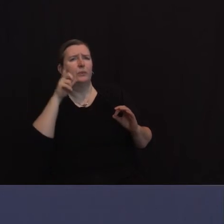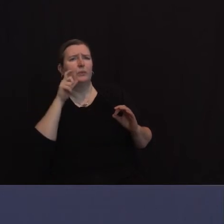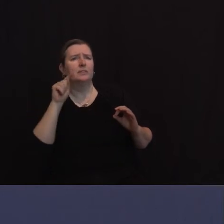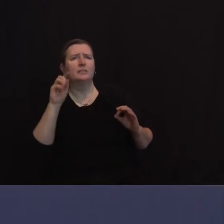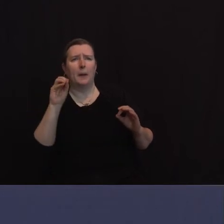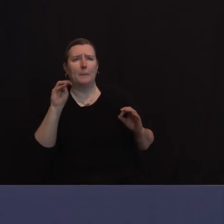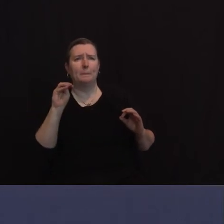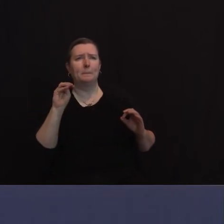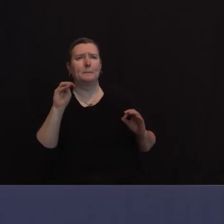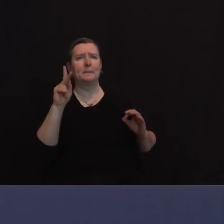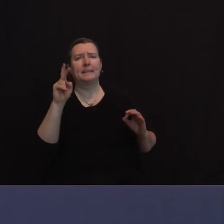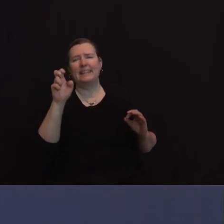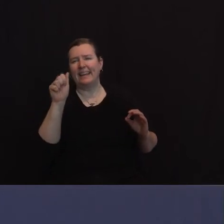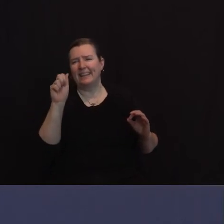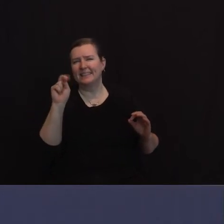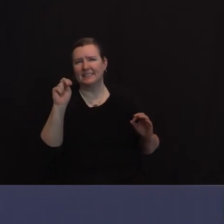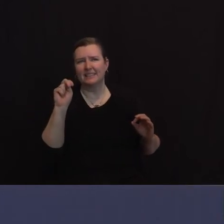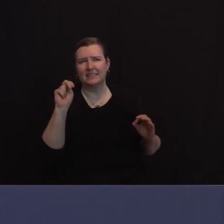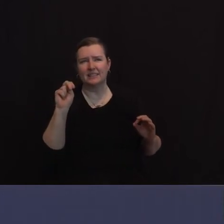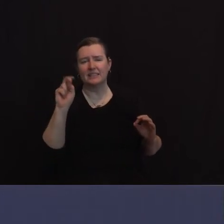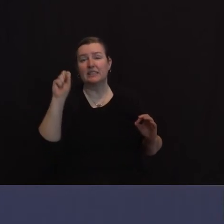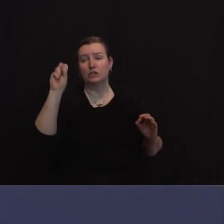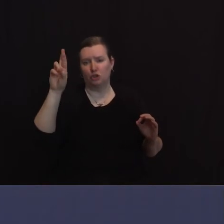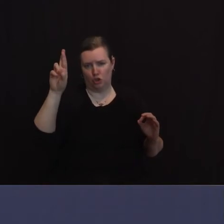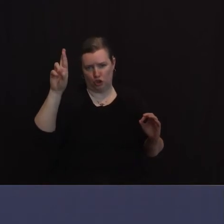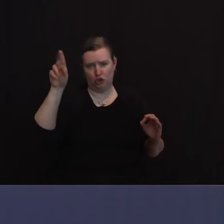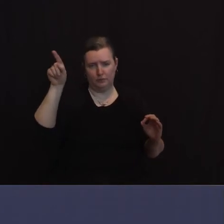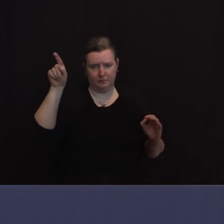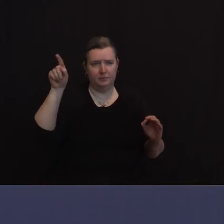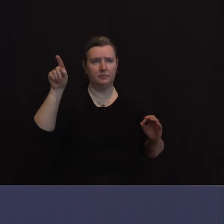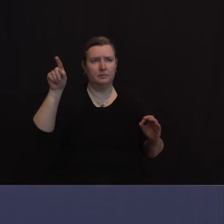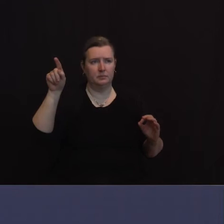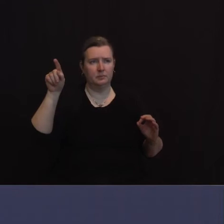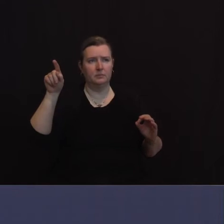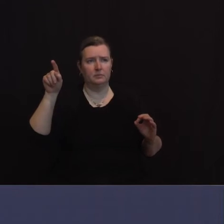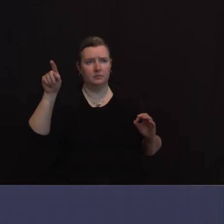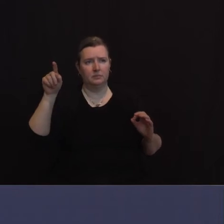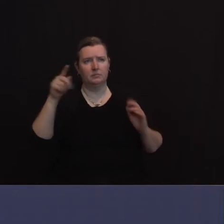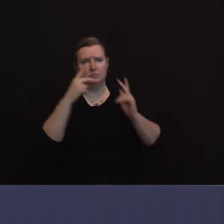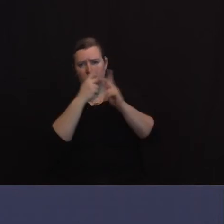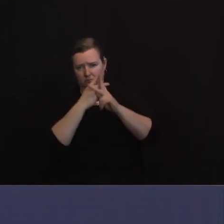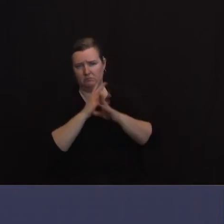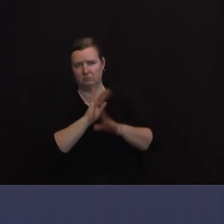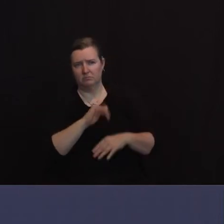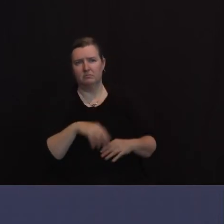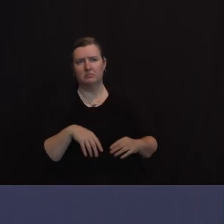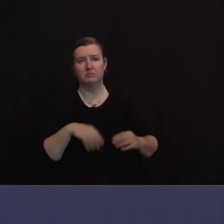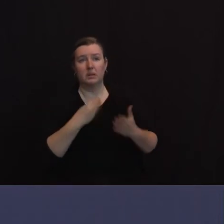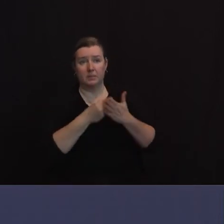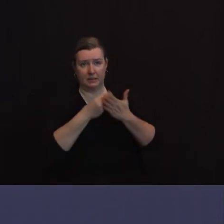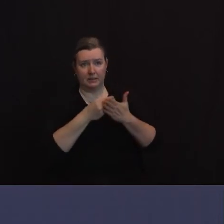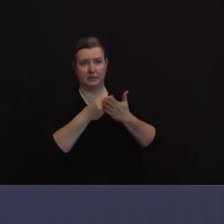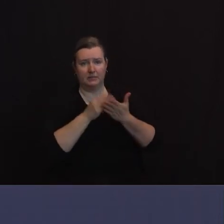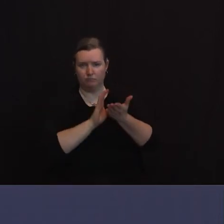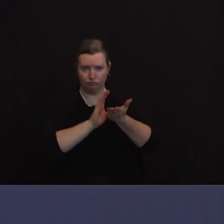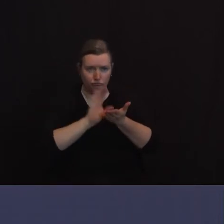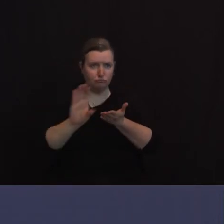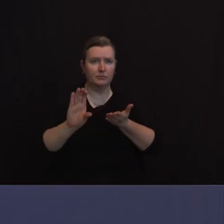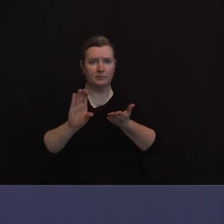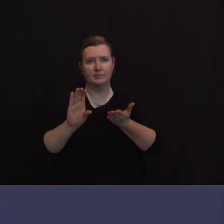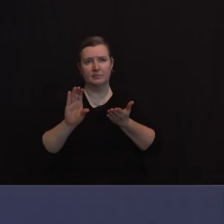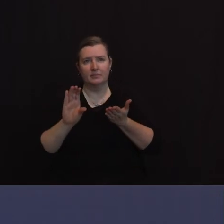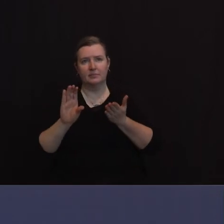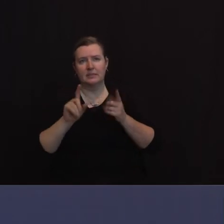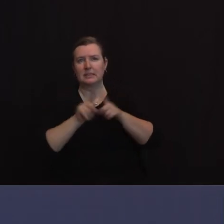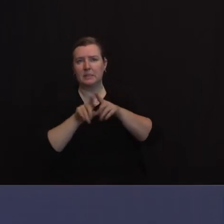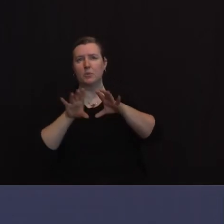Those monies are essentially, Brian, going into the same pool of students. They're all needs-based, right? Yes. Yes. And the